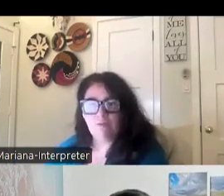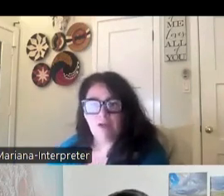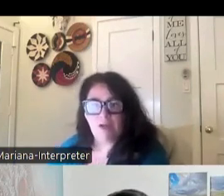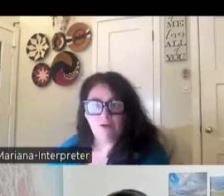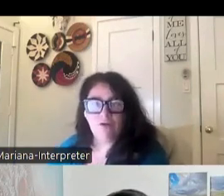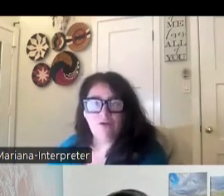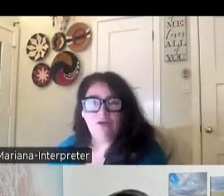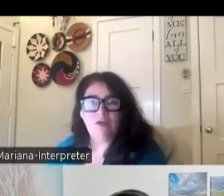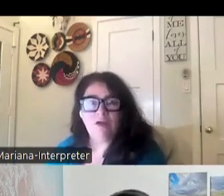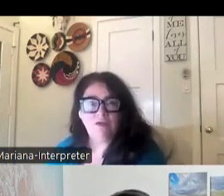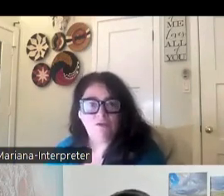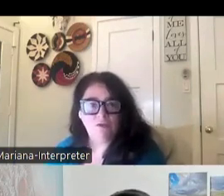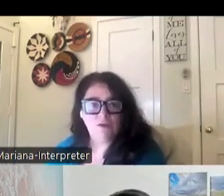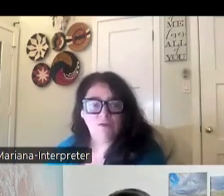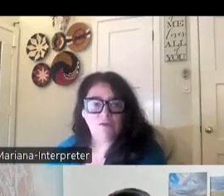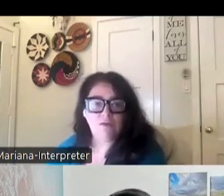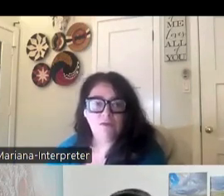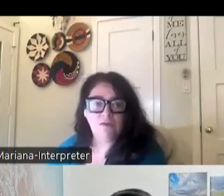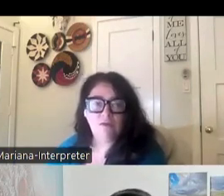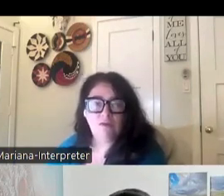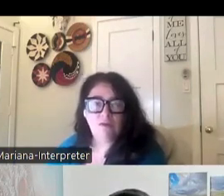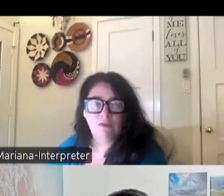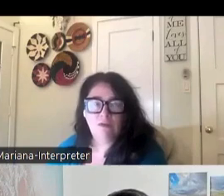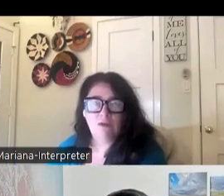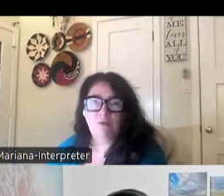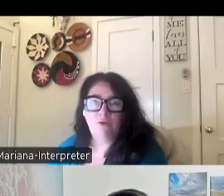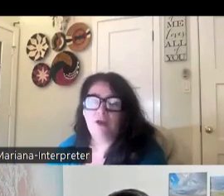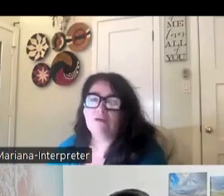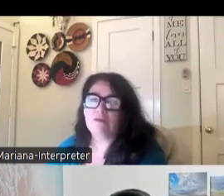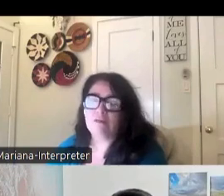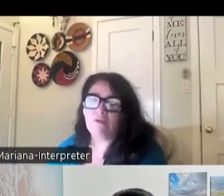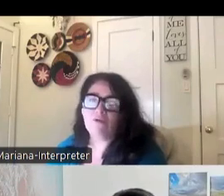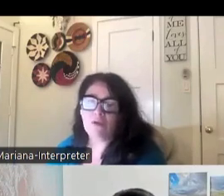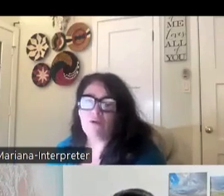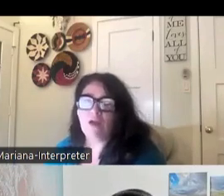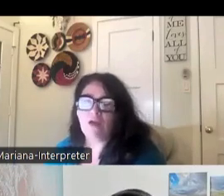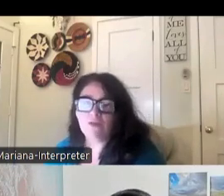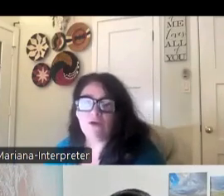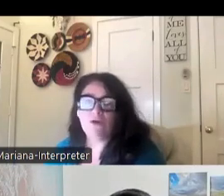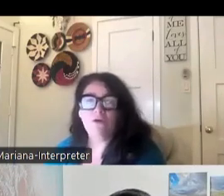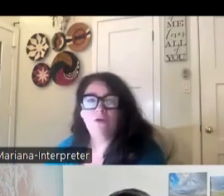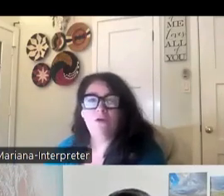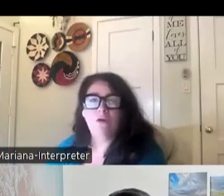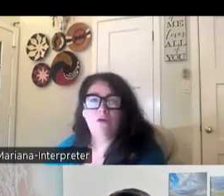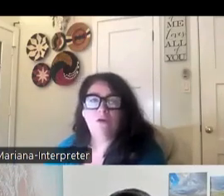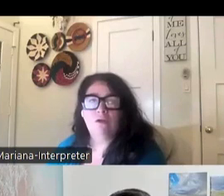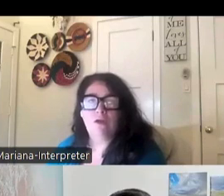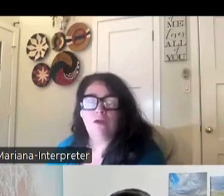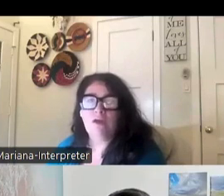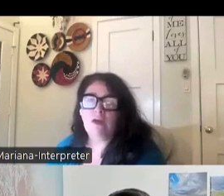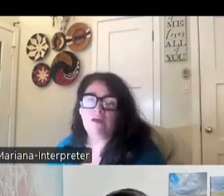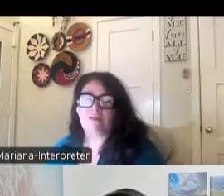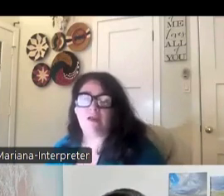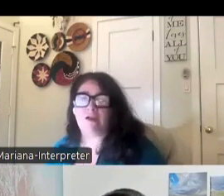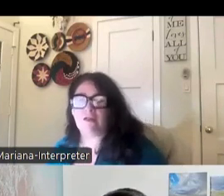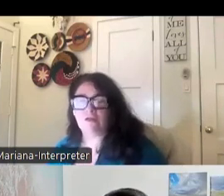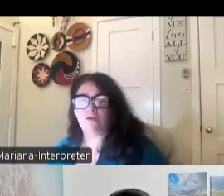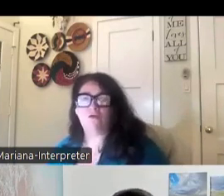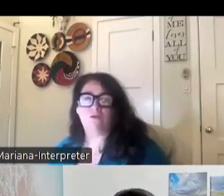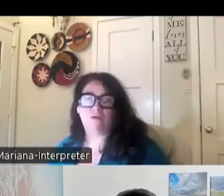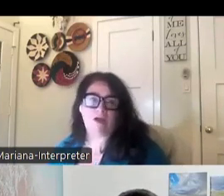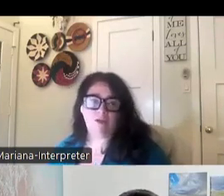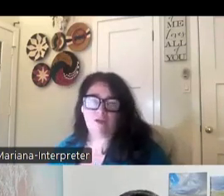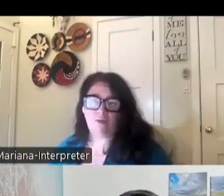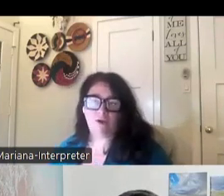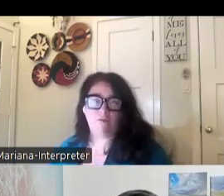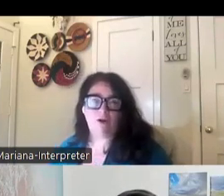is because of what's known as the thermal circulation. So essentially, it gets very hot in the Sacramento Valley, inland areas, and the inland